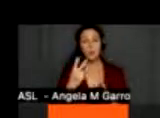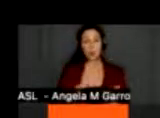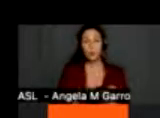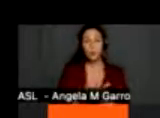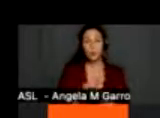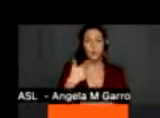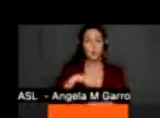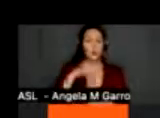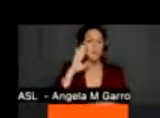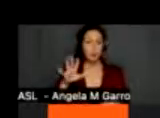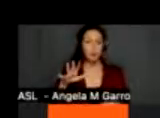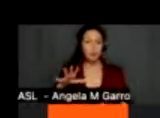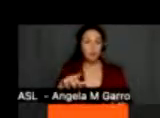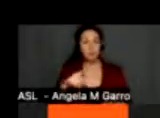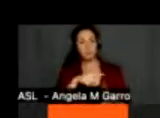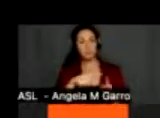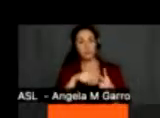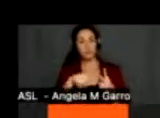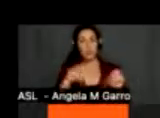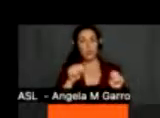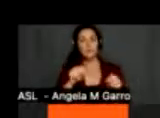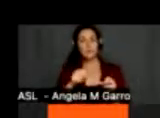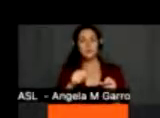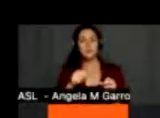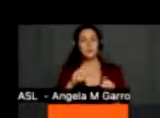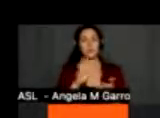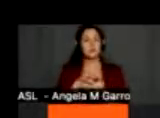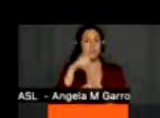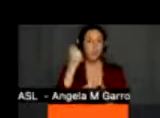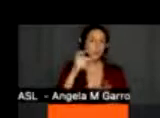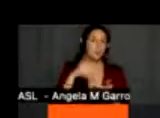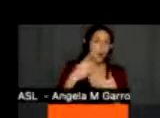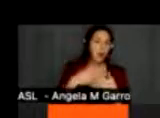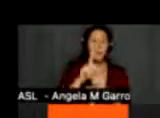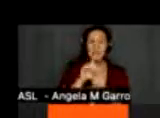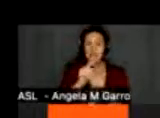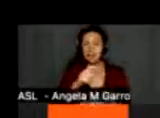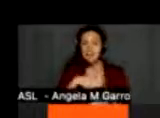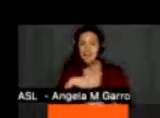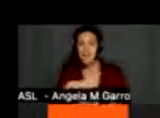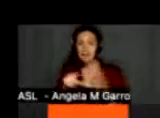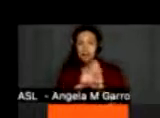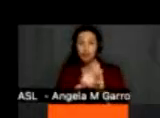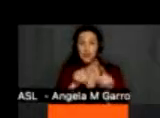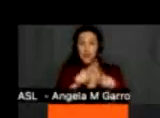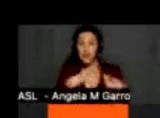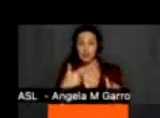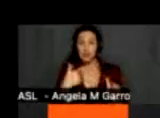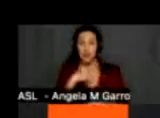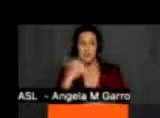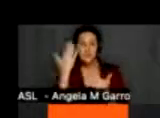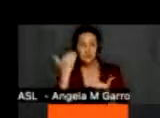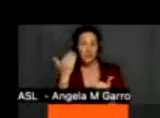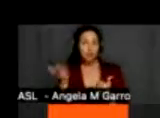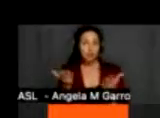the summer program, the dates and times, as well as the grade levels we expect to serve. and